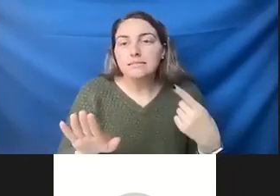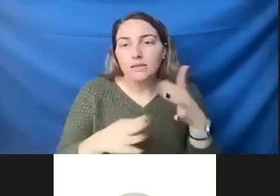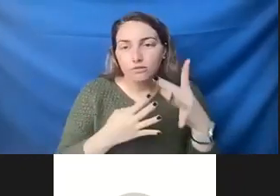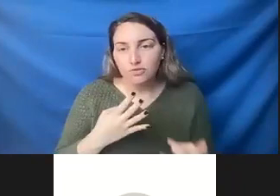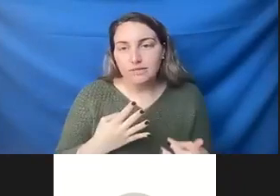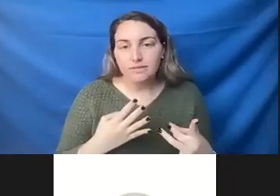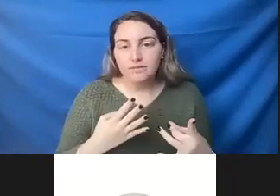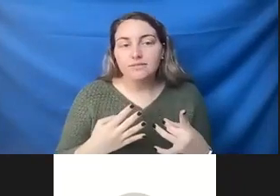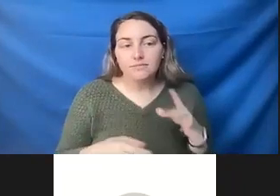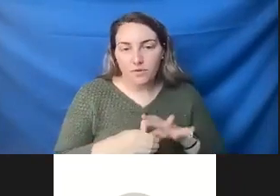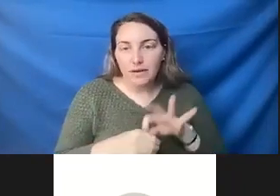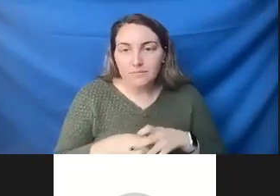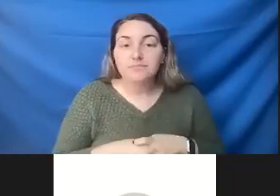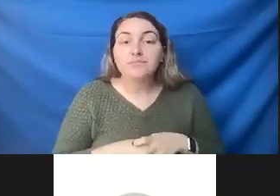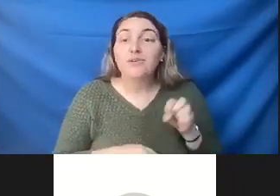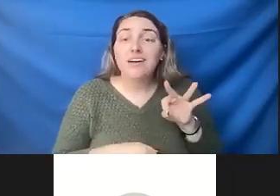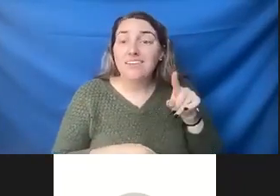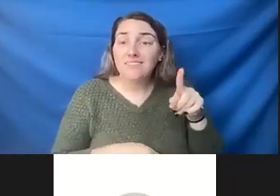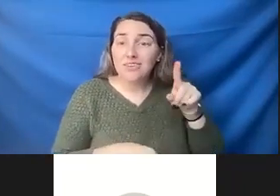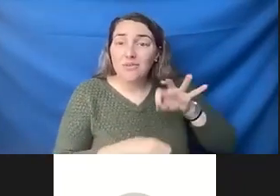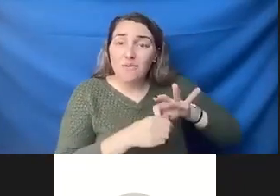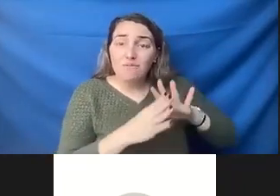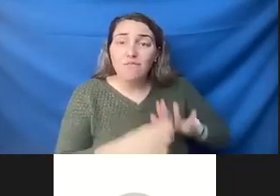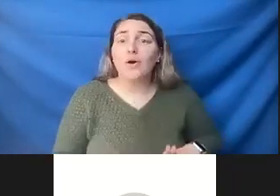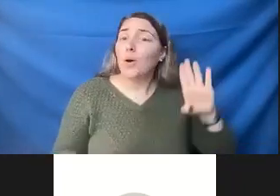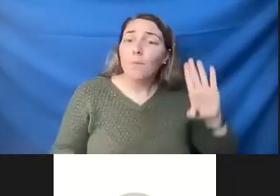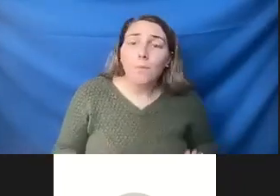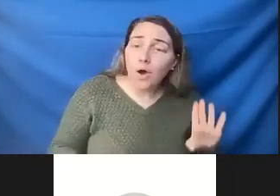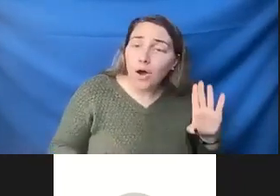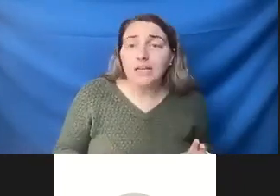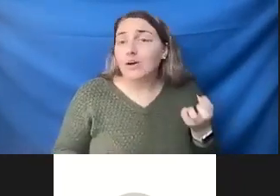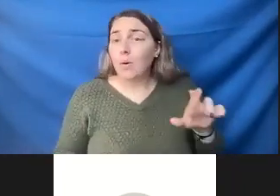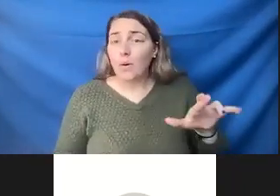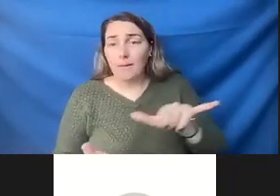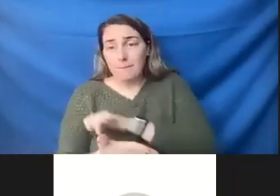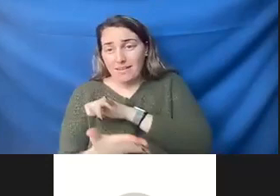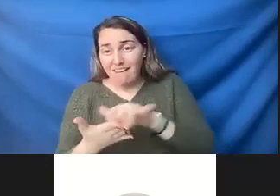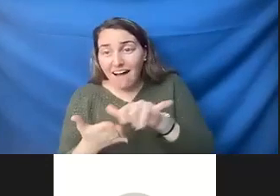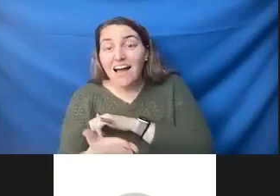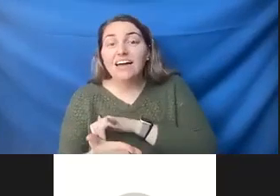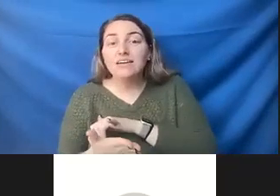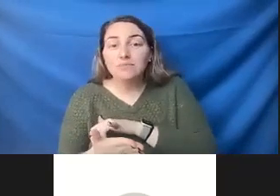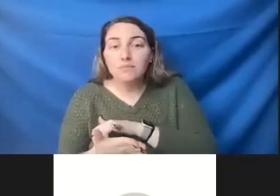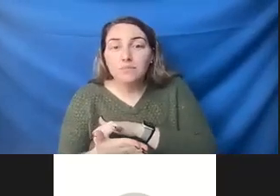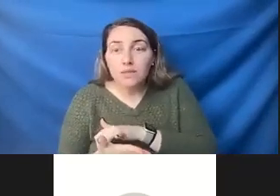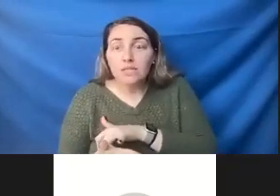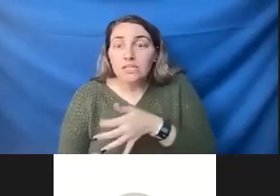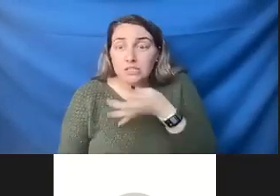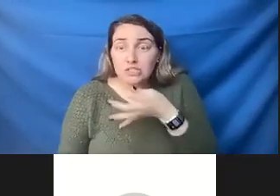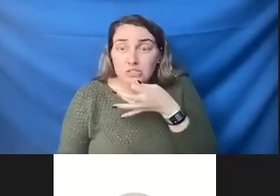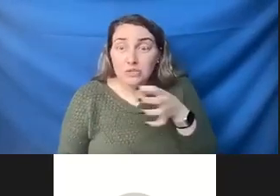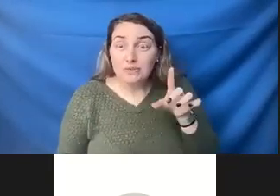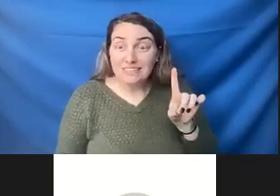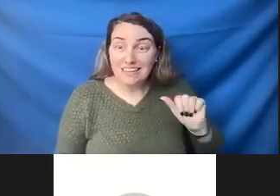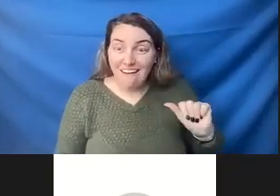are, you know, a voter in Brooklyn or Queens and Brooklyn or Manhattan, and you're going to have a DA race on the ballot